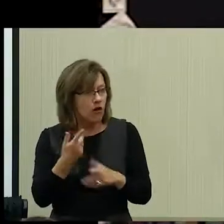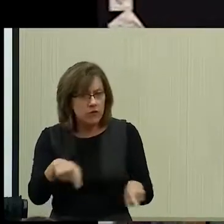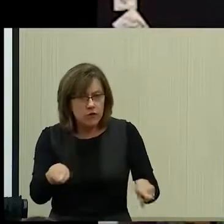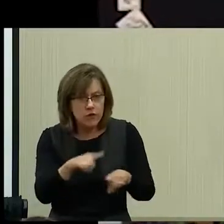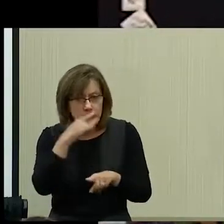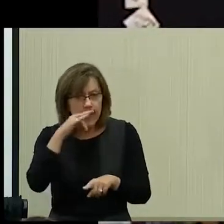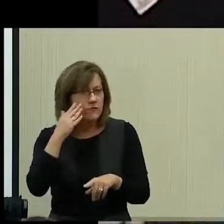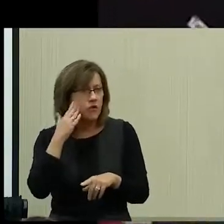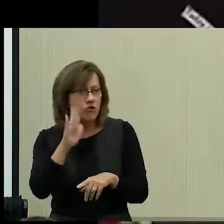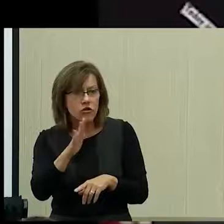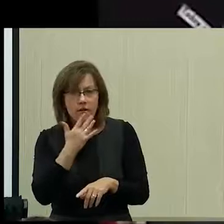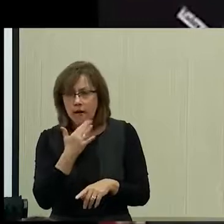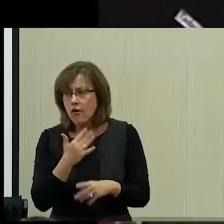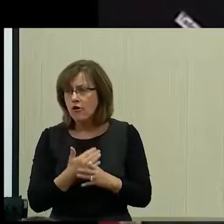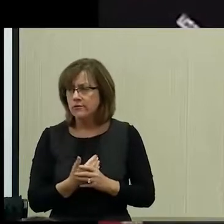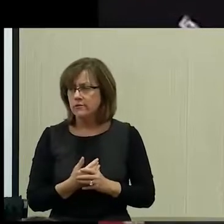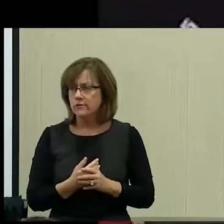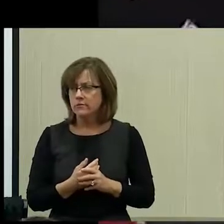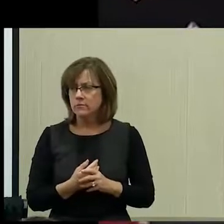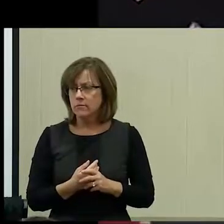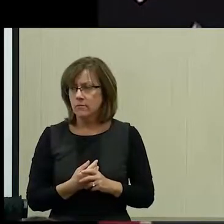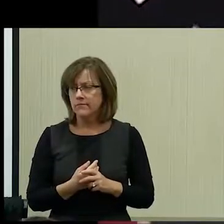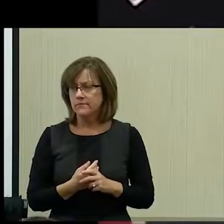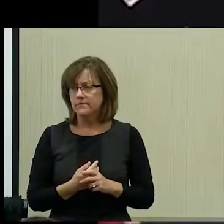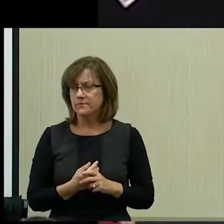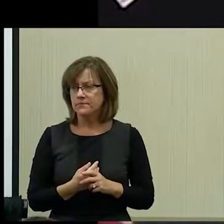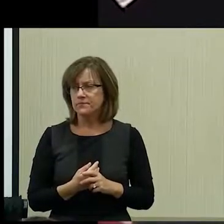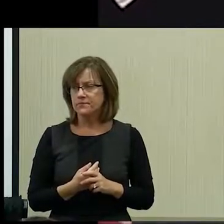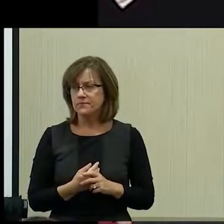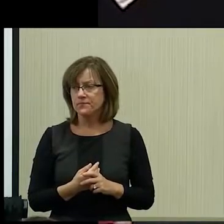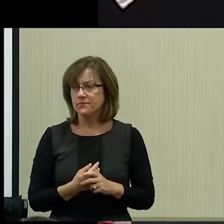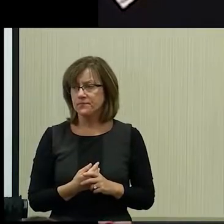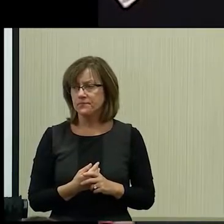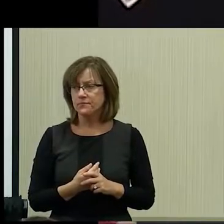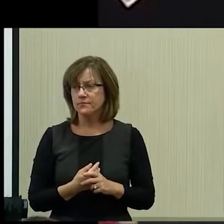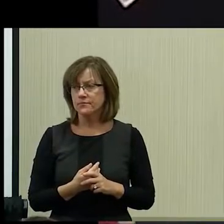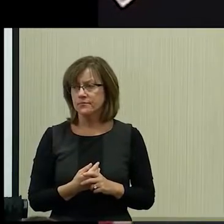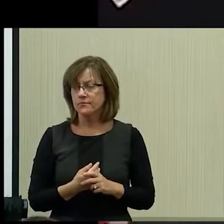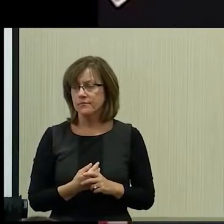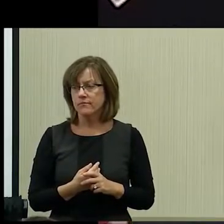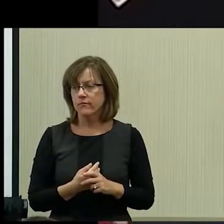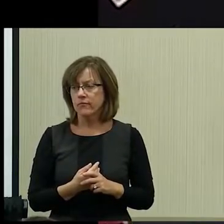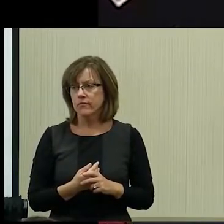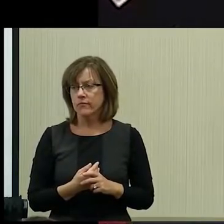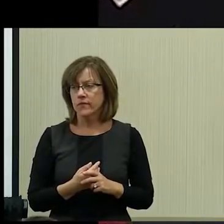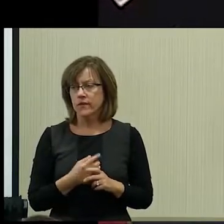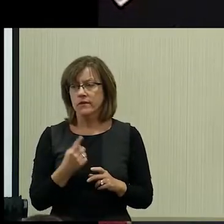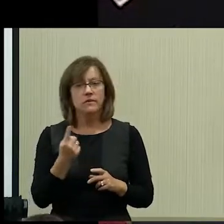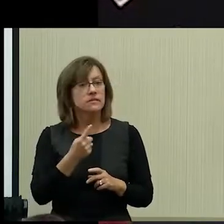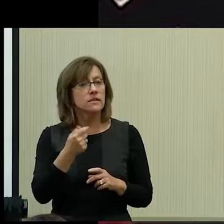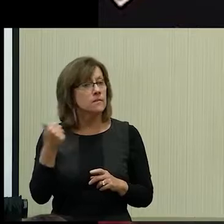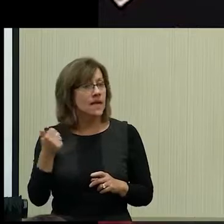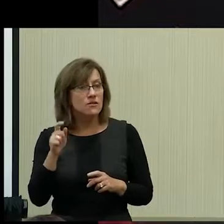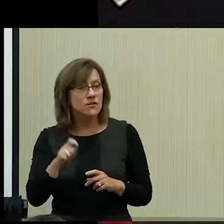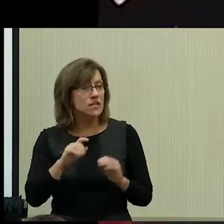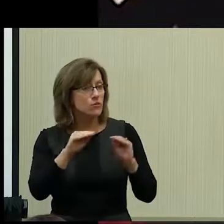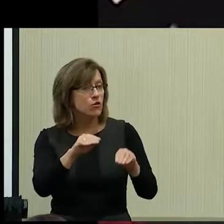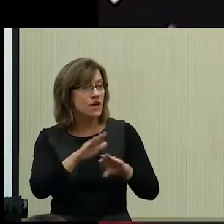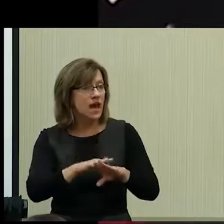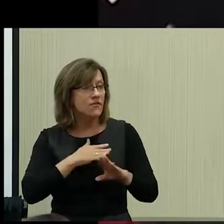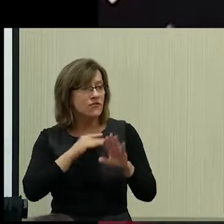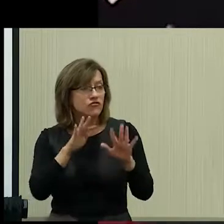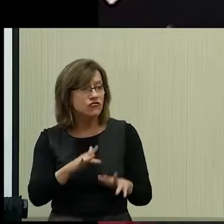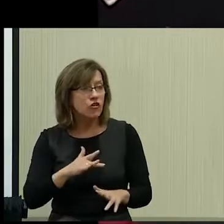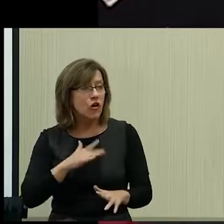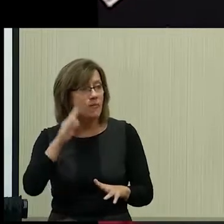colors. Where are they going to go? There's 2 more buttons. Yeah, and something else needs to go